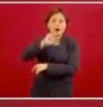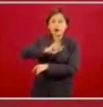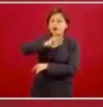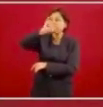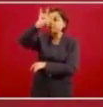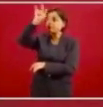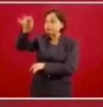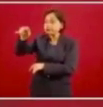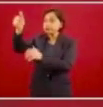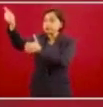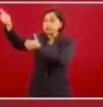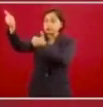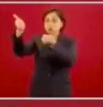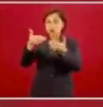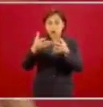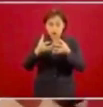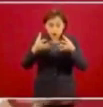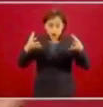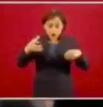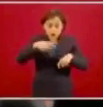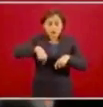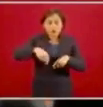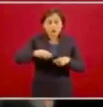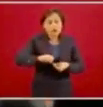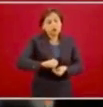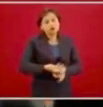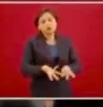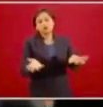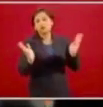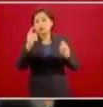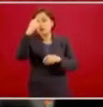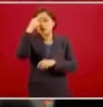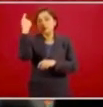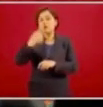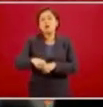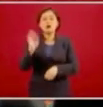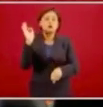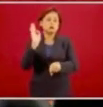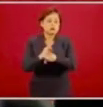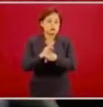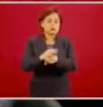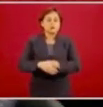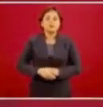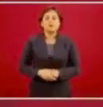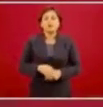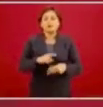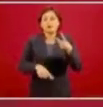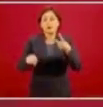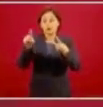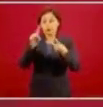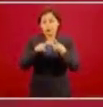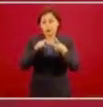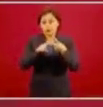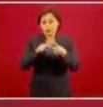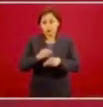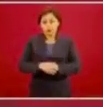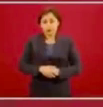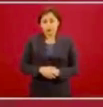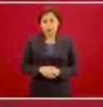We have carried out the purchase and is currently in the transportation stage and will be arriving really